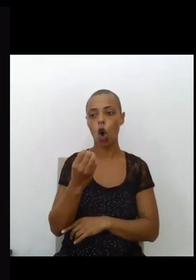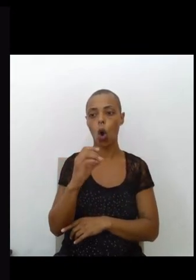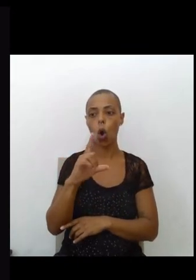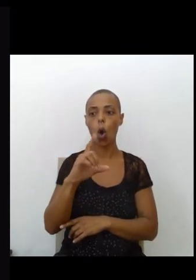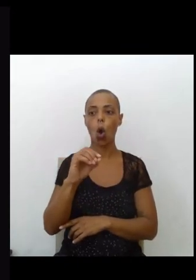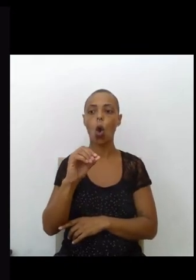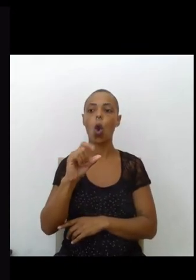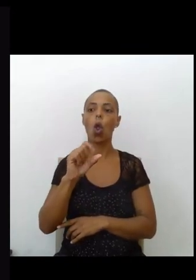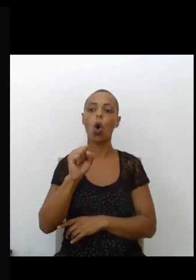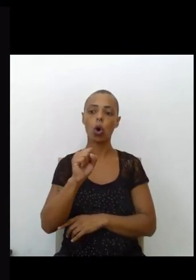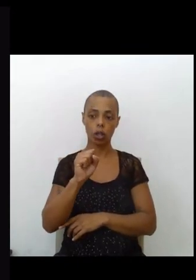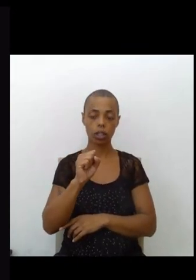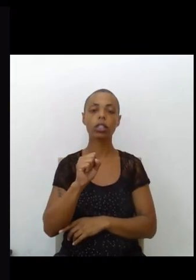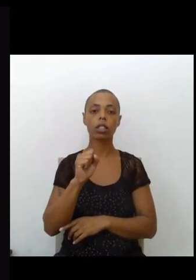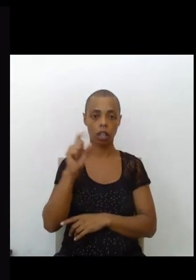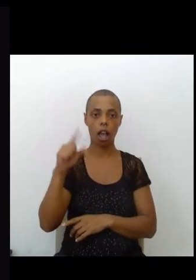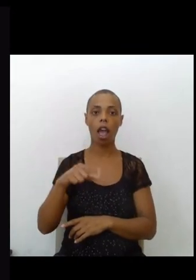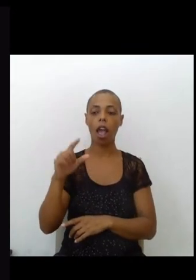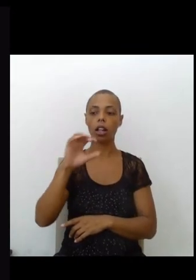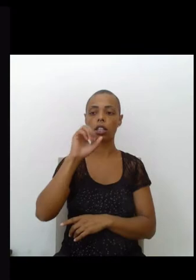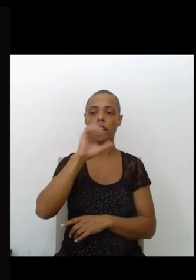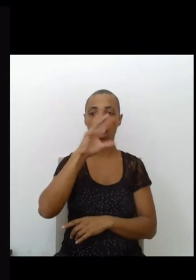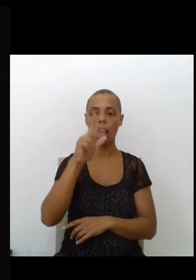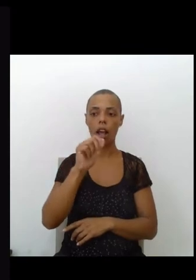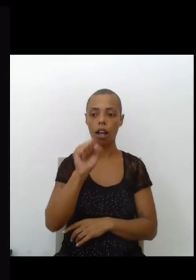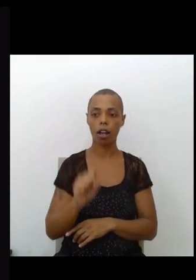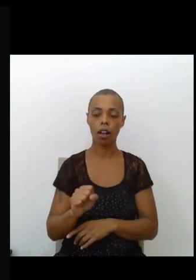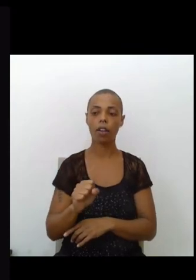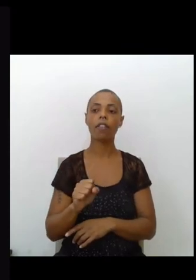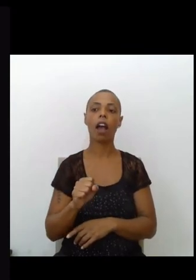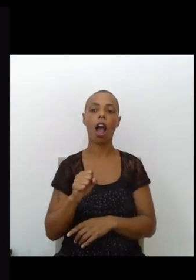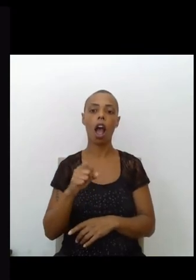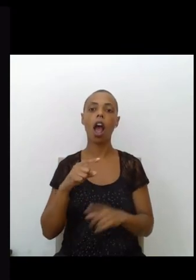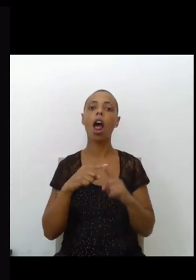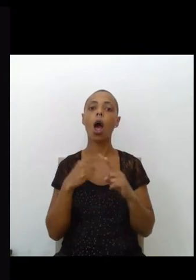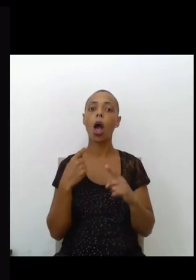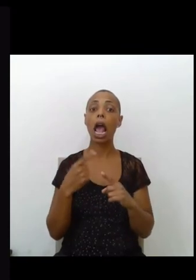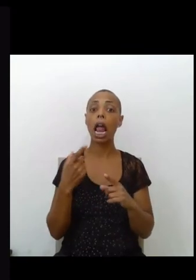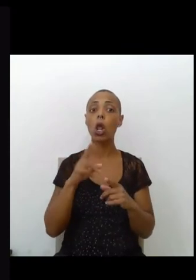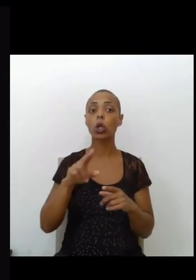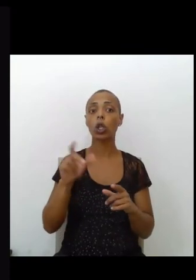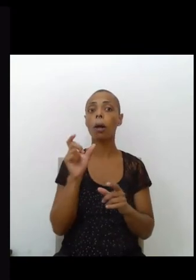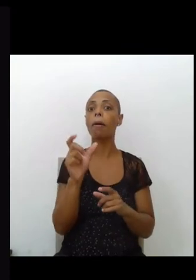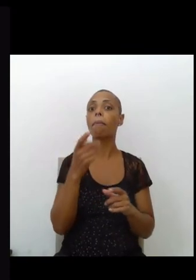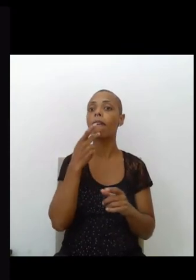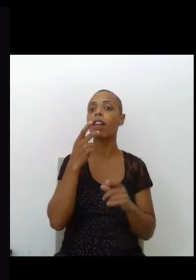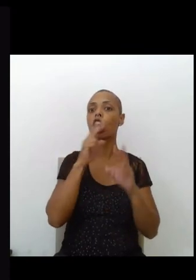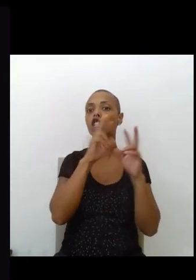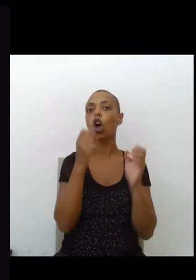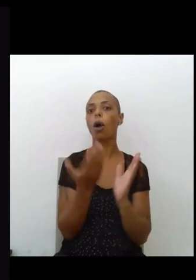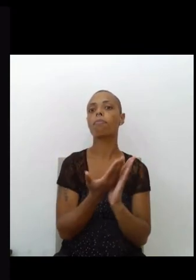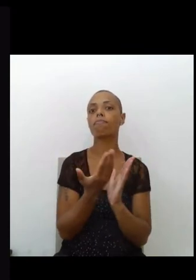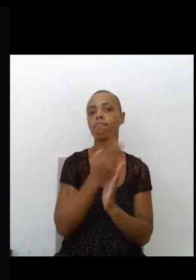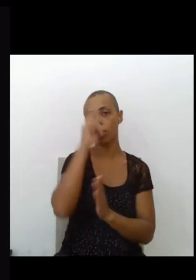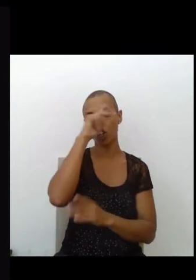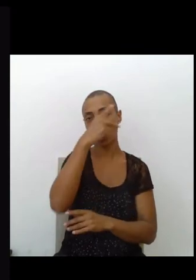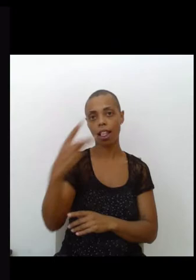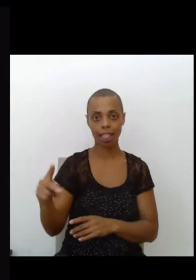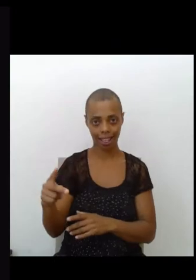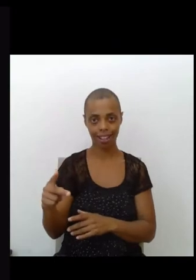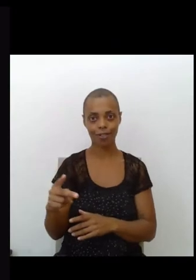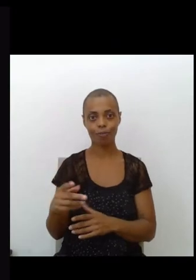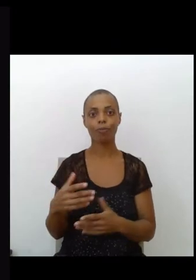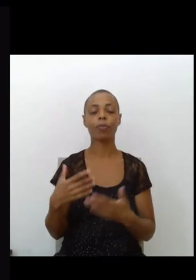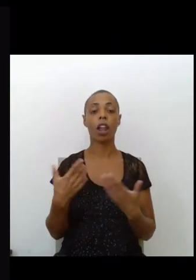to refer to his artwork and in that work the term appeared to interrogate